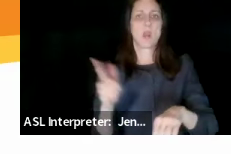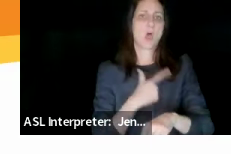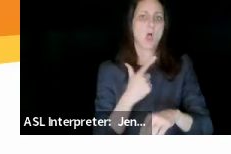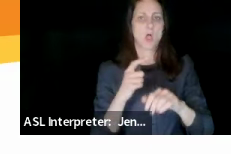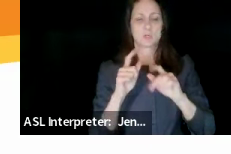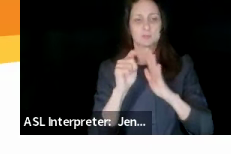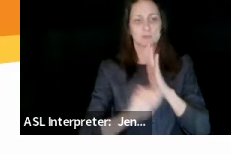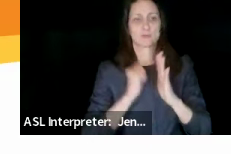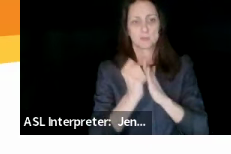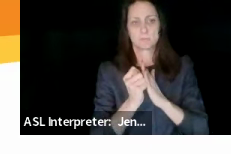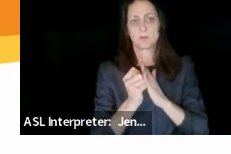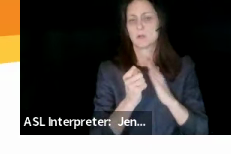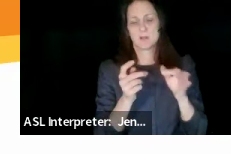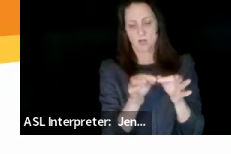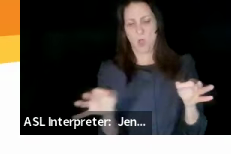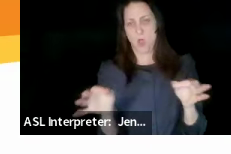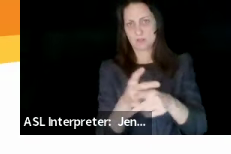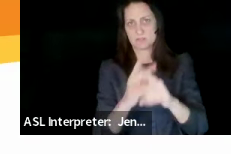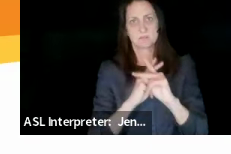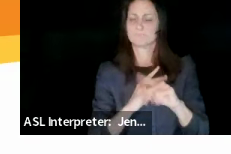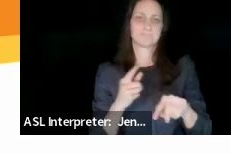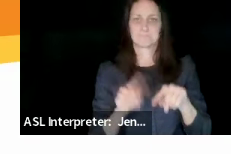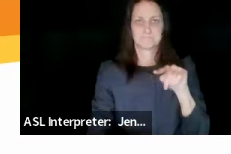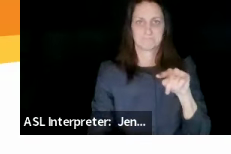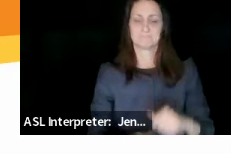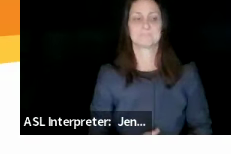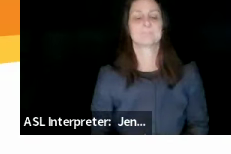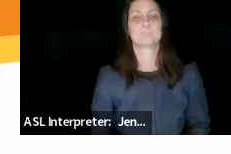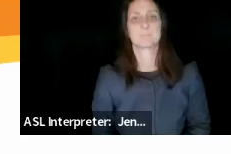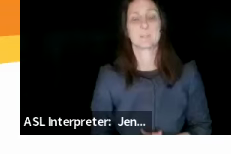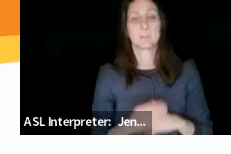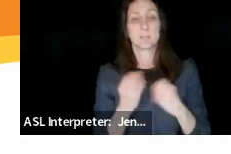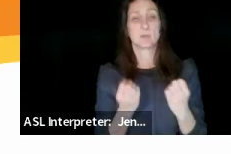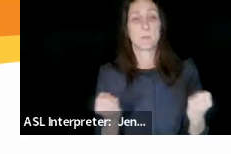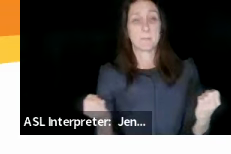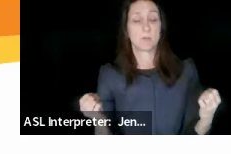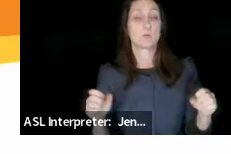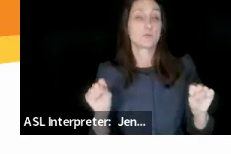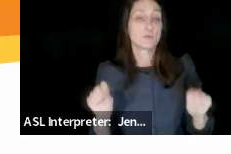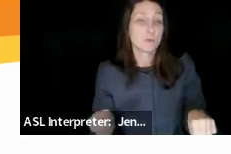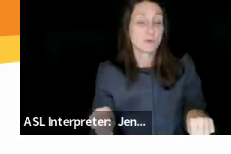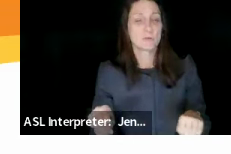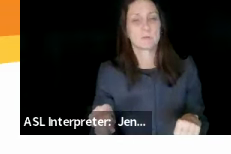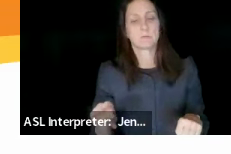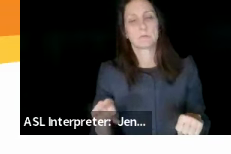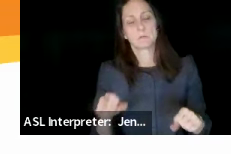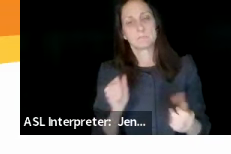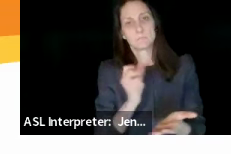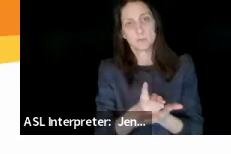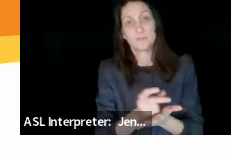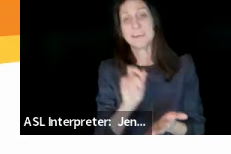not be considered. And in general, the equipment might be funded if it provides access or promotes